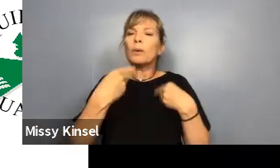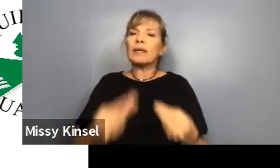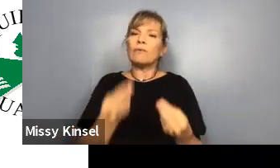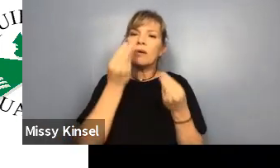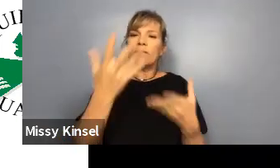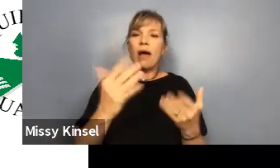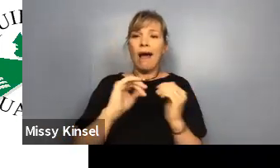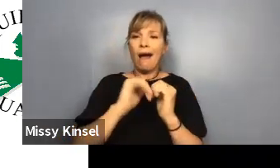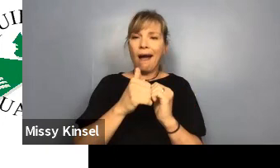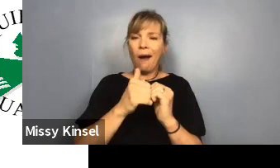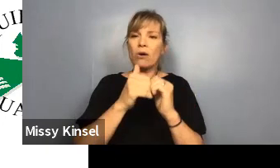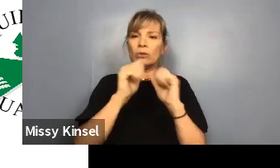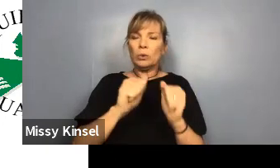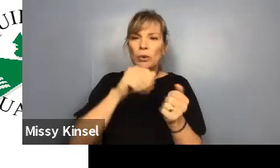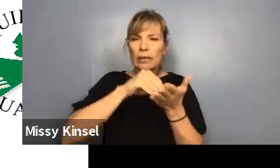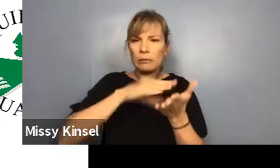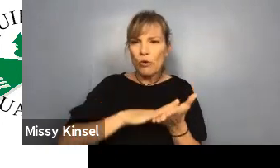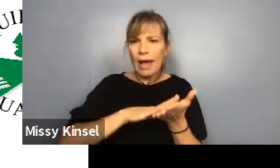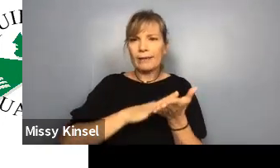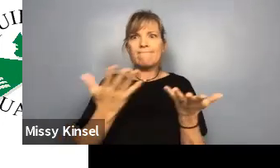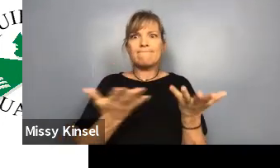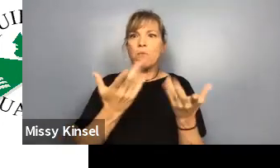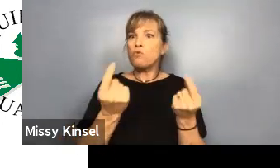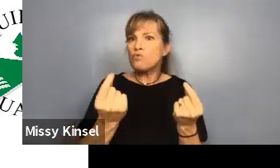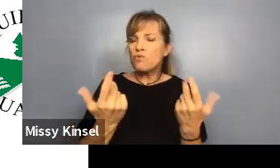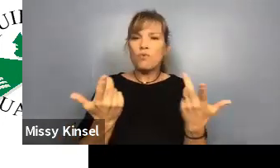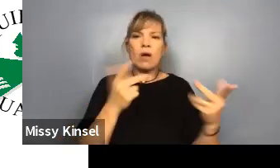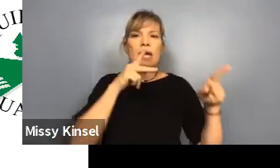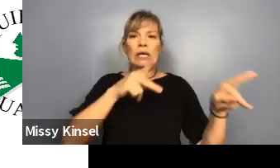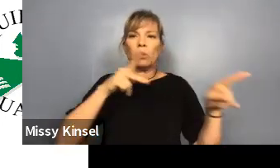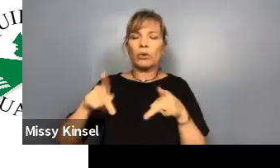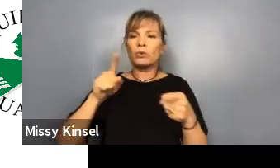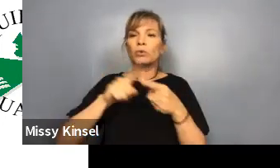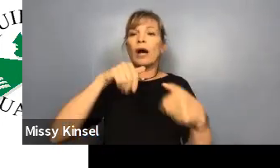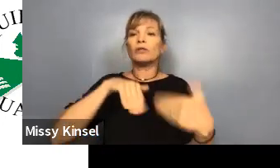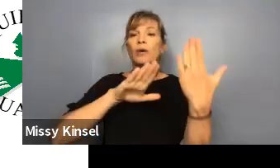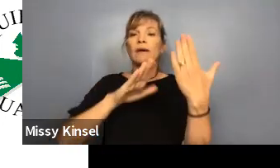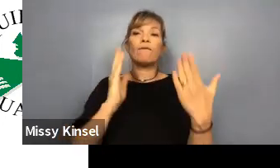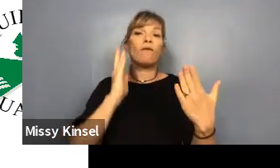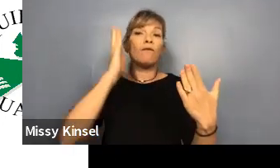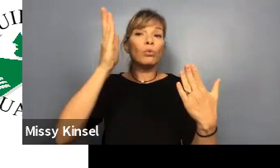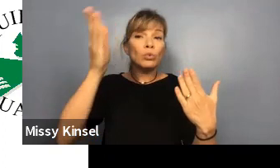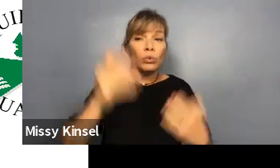on how to keep track of that kind of thing in order to address it in the future.